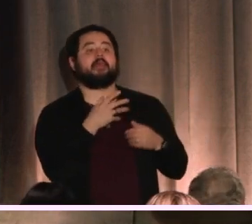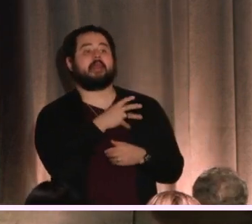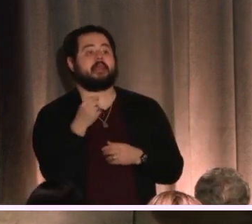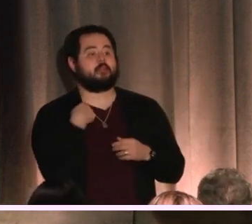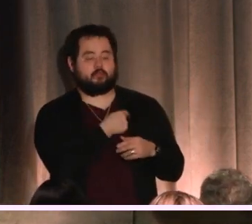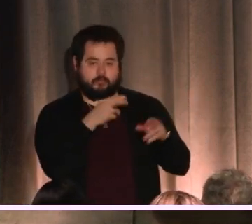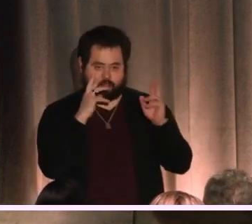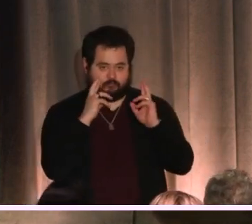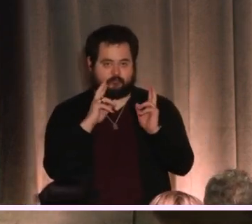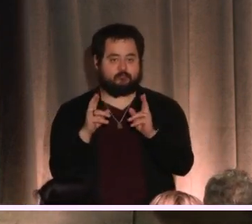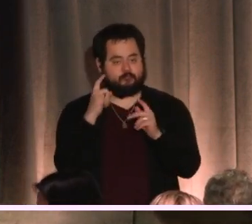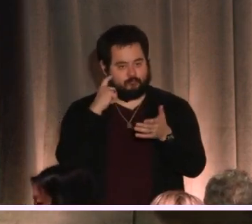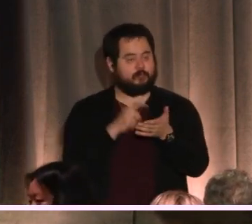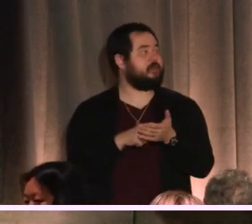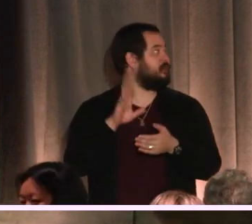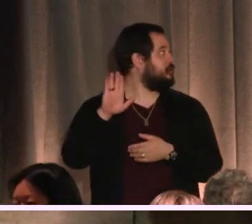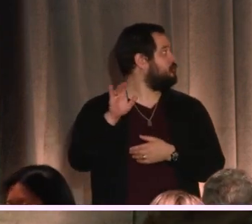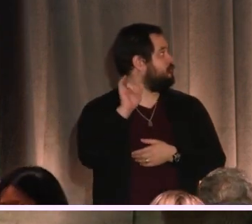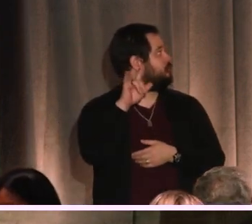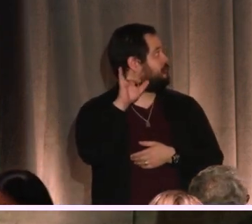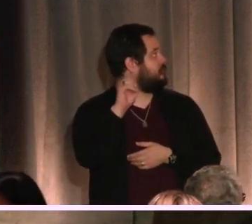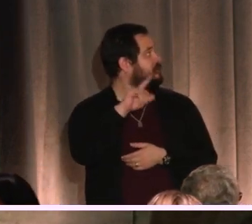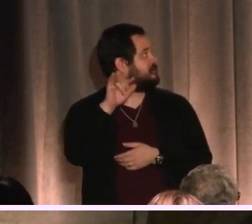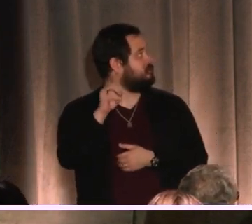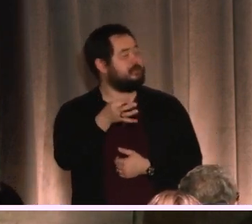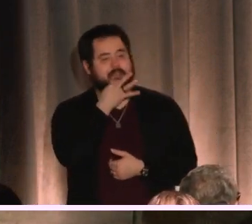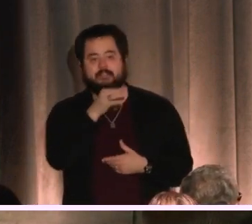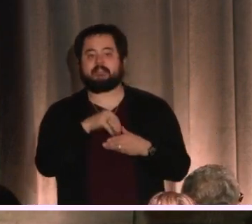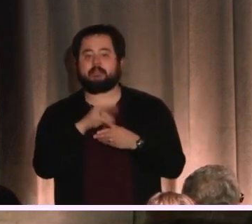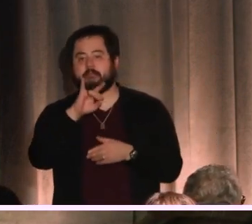Zanos Excellence in Media Award recipient.